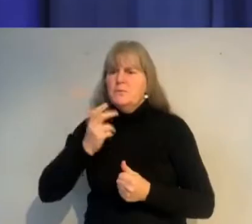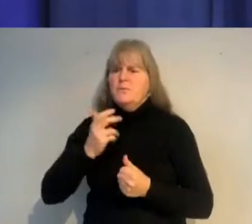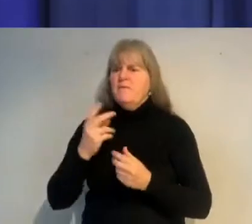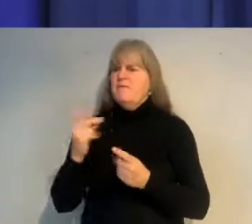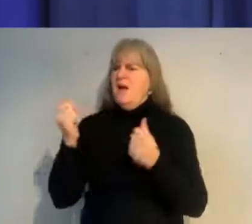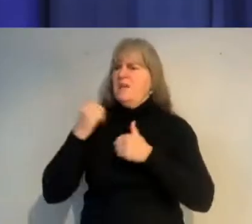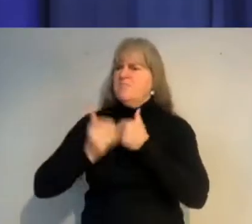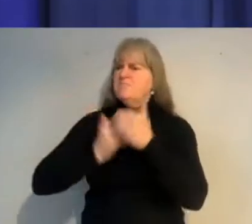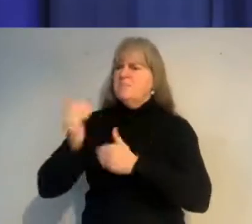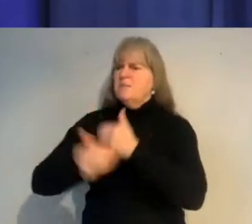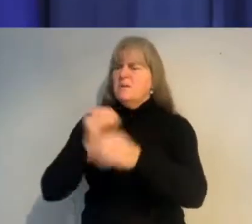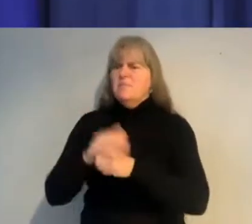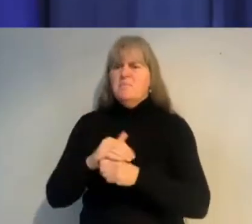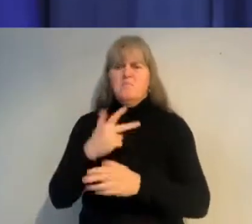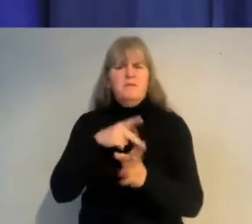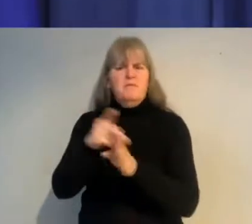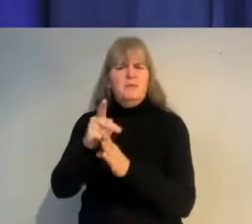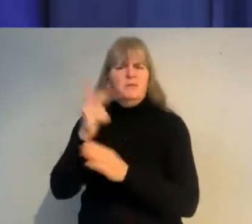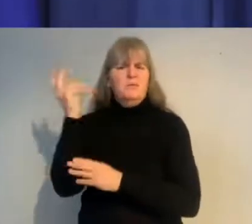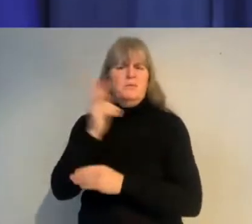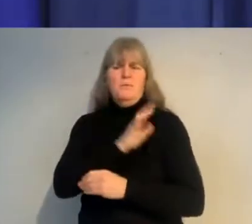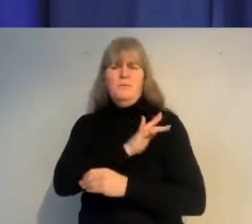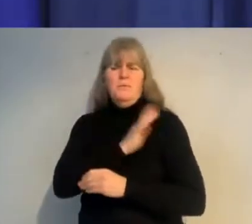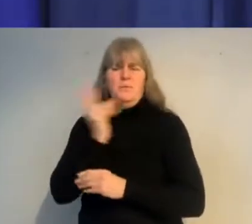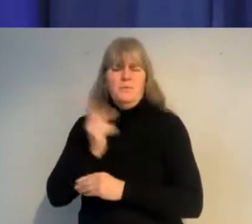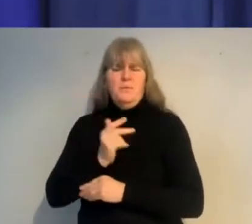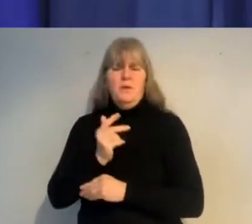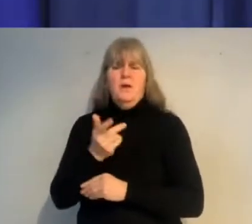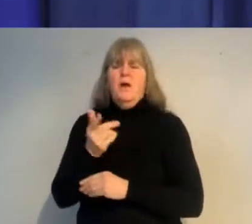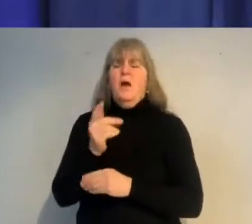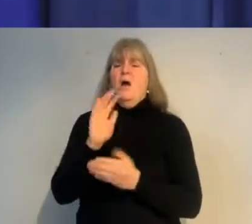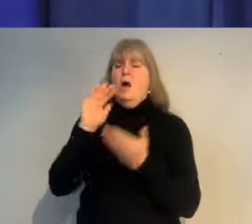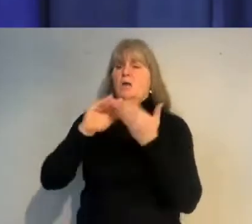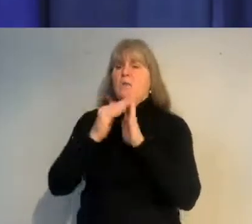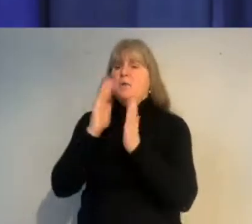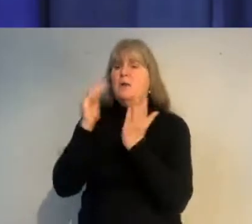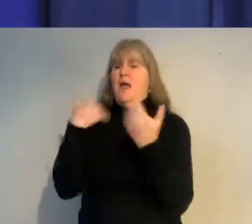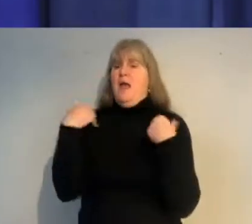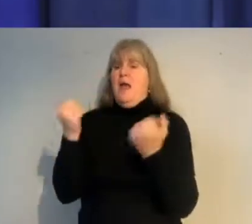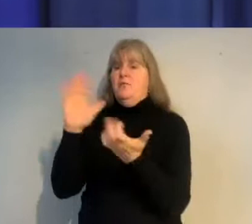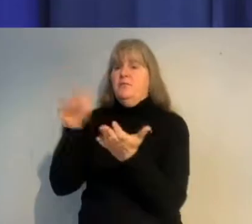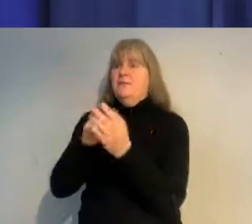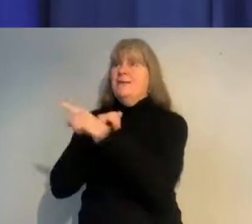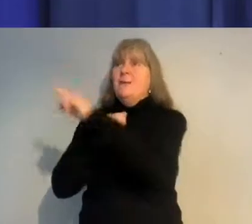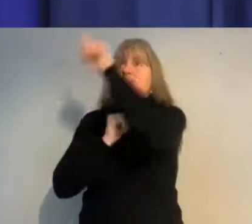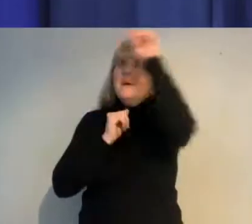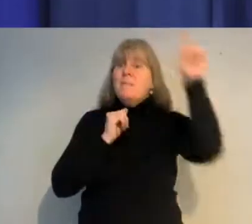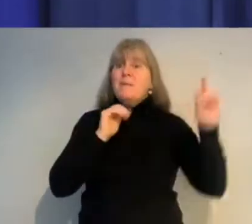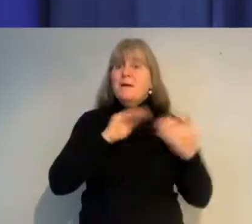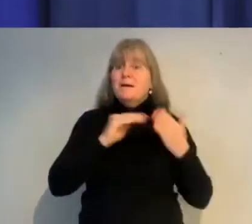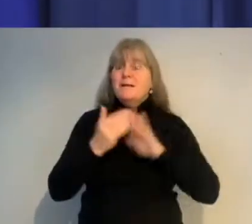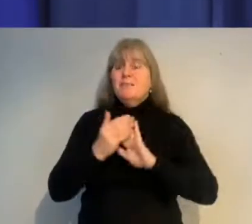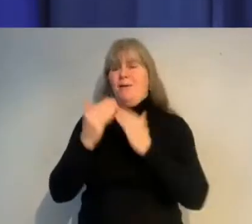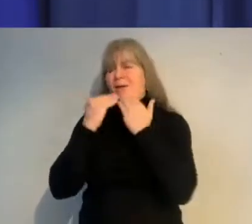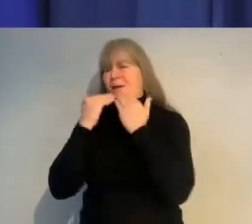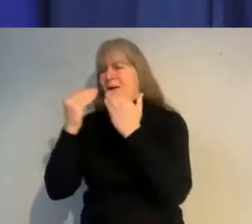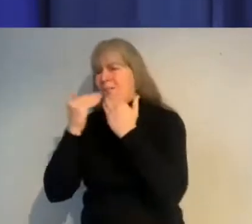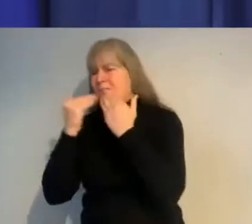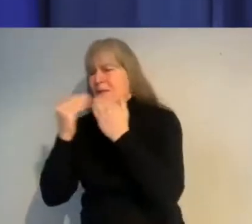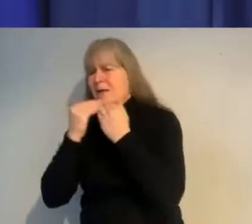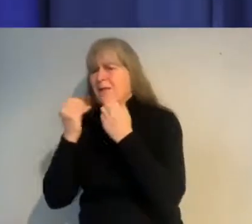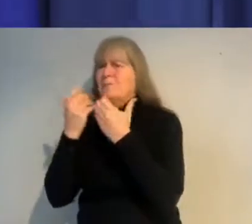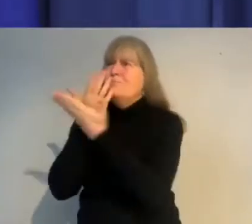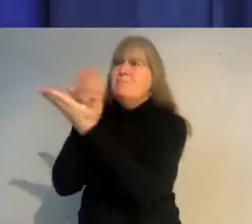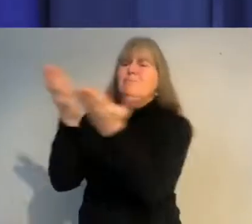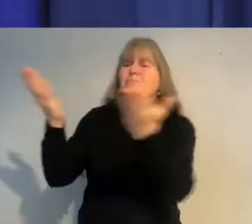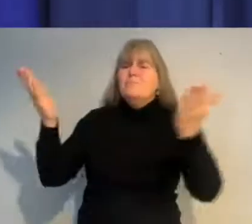professionally. The folks at the community health centers, they're also doing a fantastic job as well. So thank you very, very much to everybody